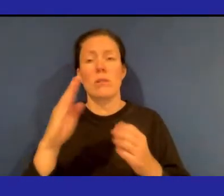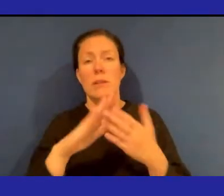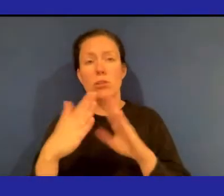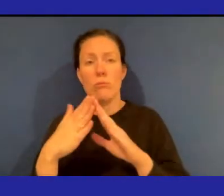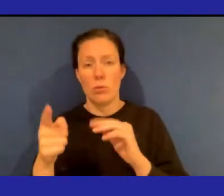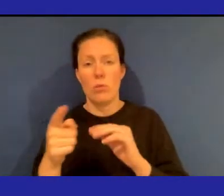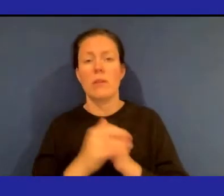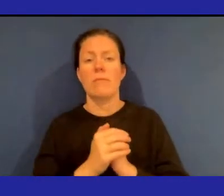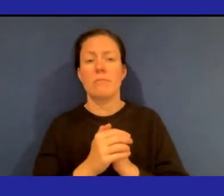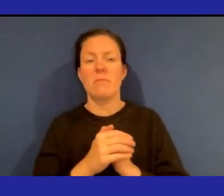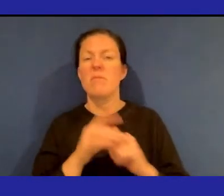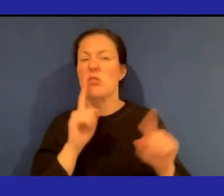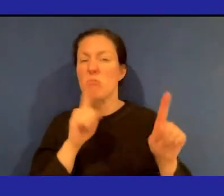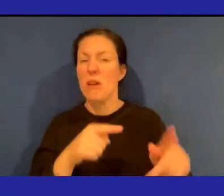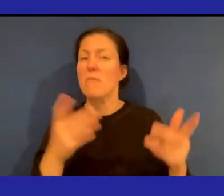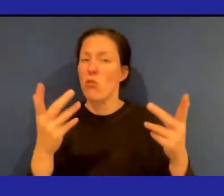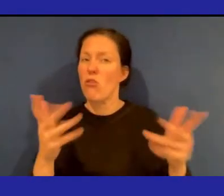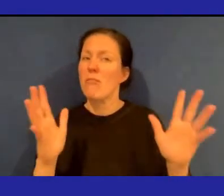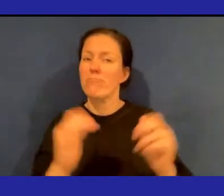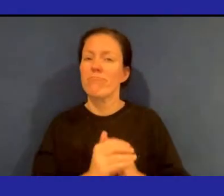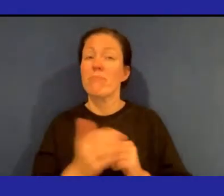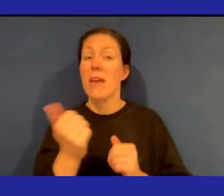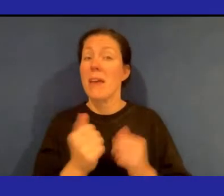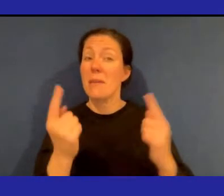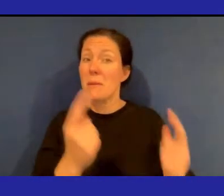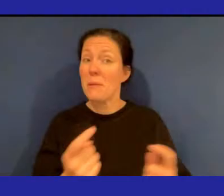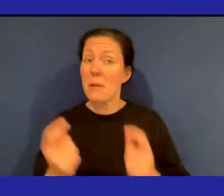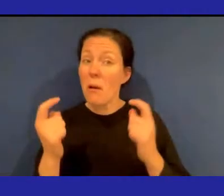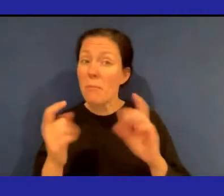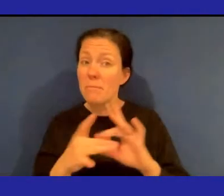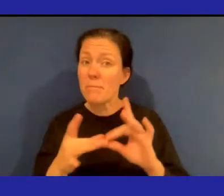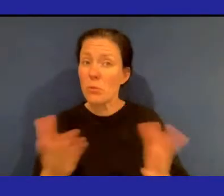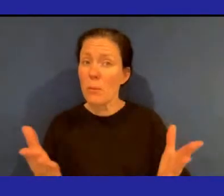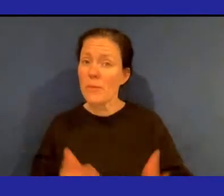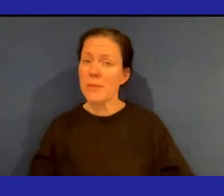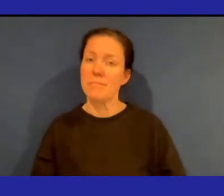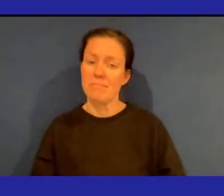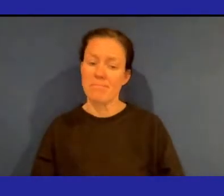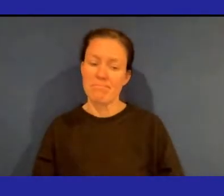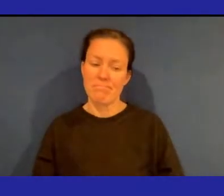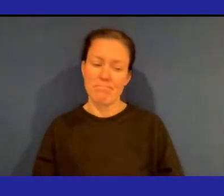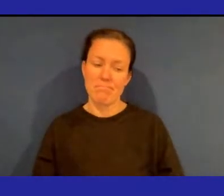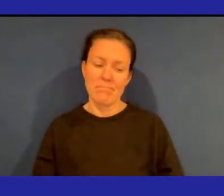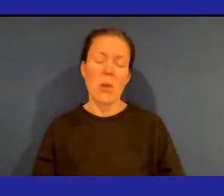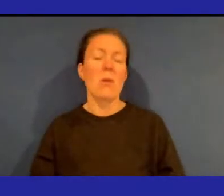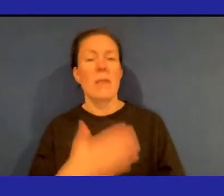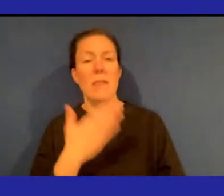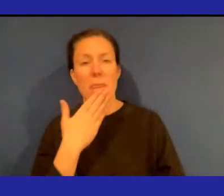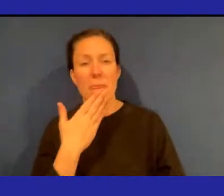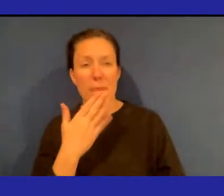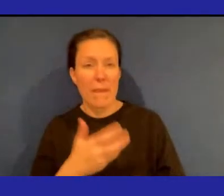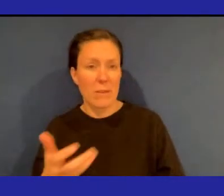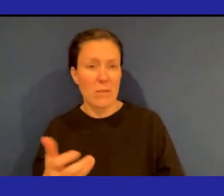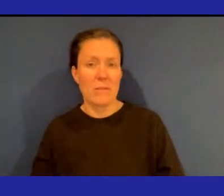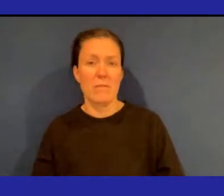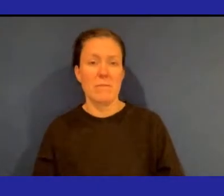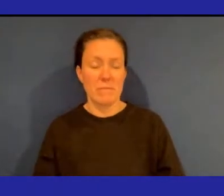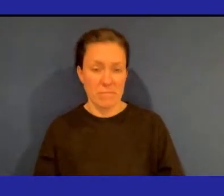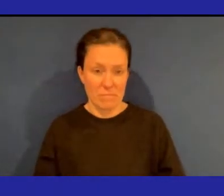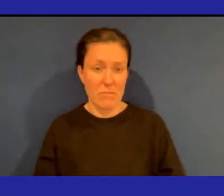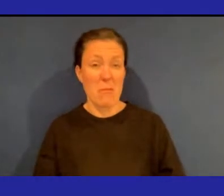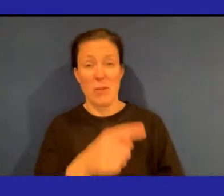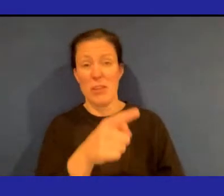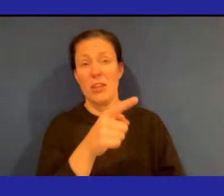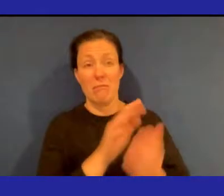my report. I welcome any questions or comments at this time. Well, thank you so very much. You really did it. You got,